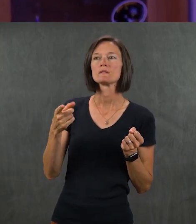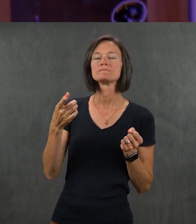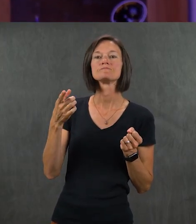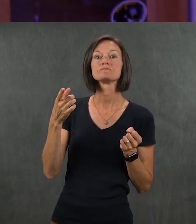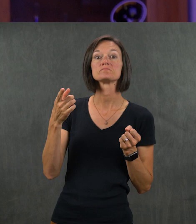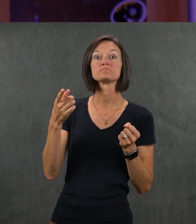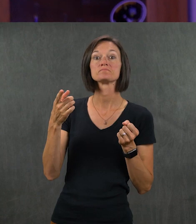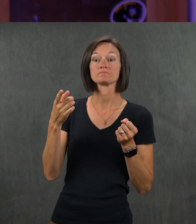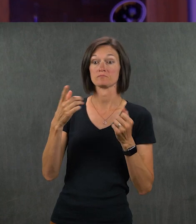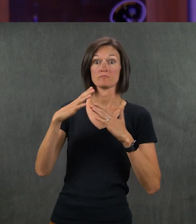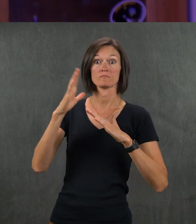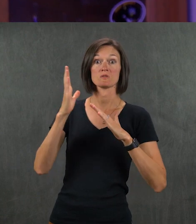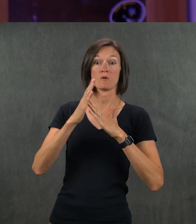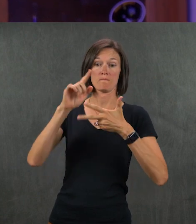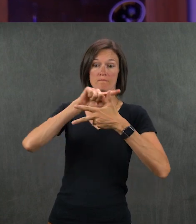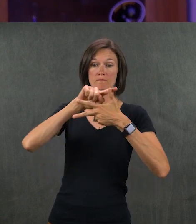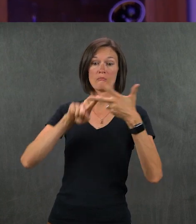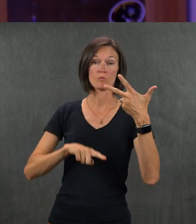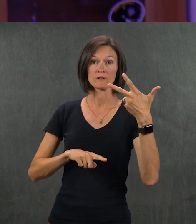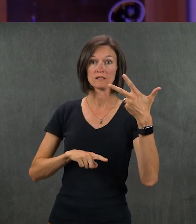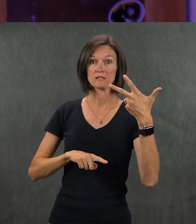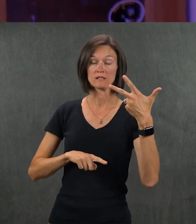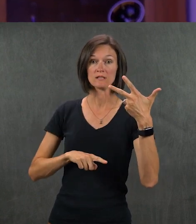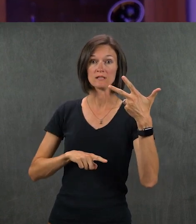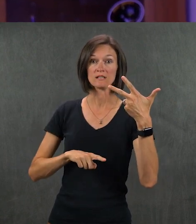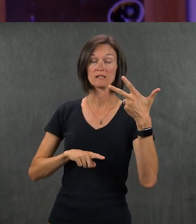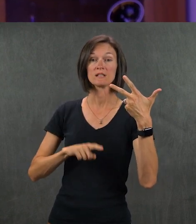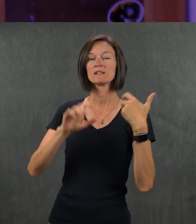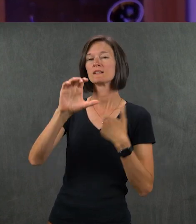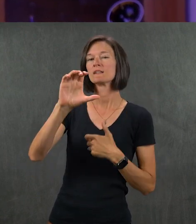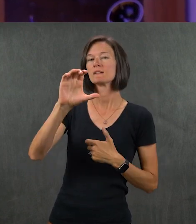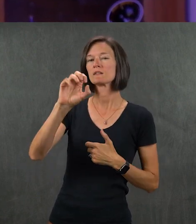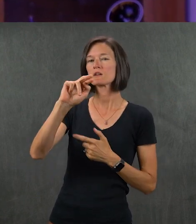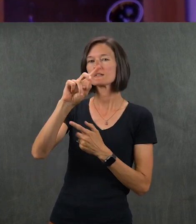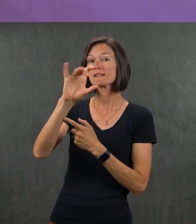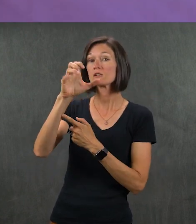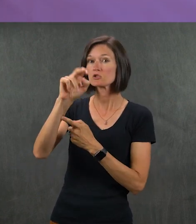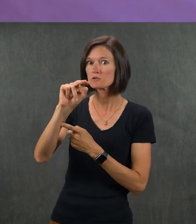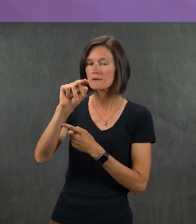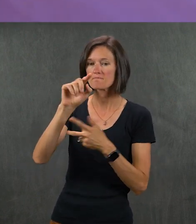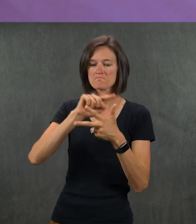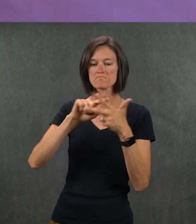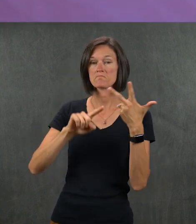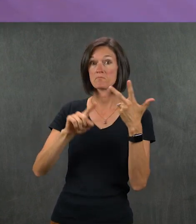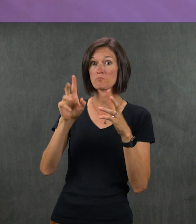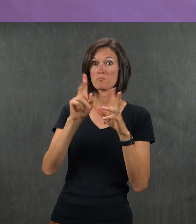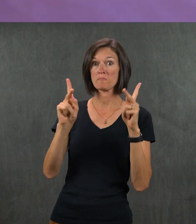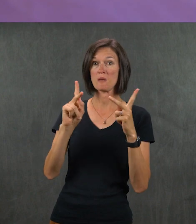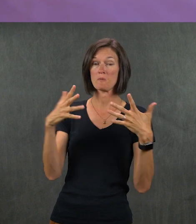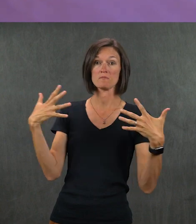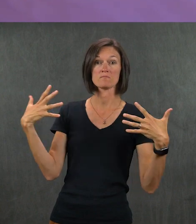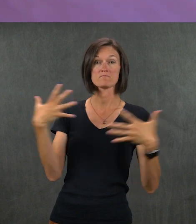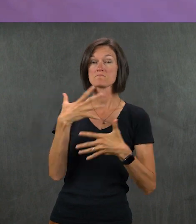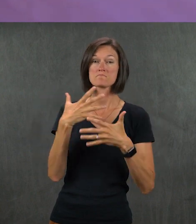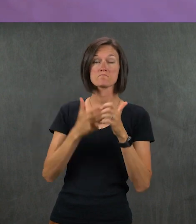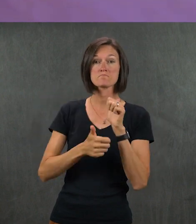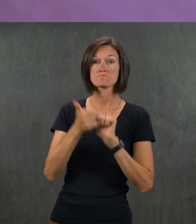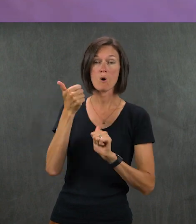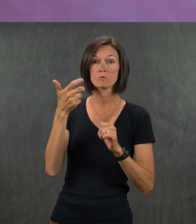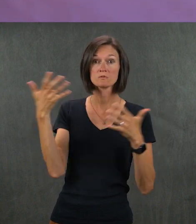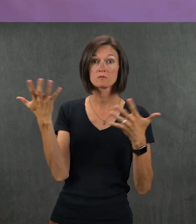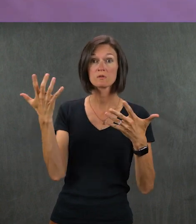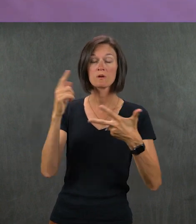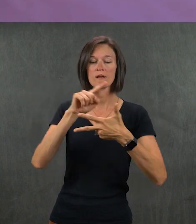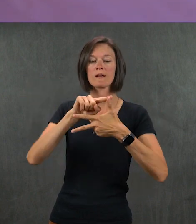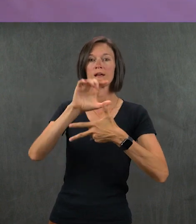that number 3 on the list of conditions people most feared, right